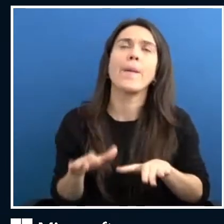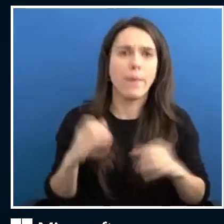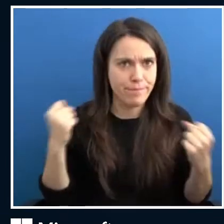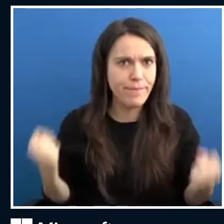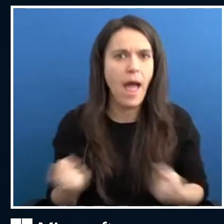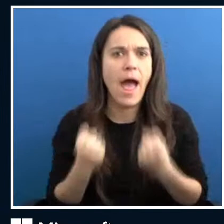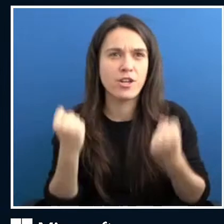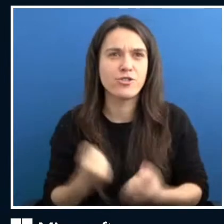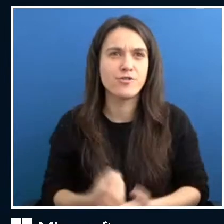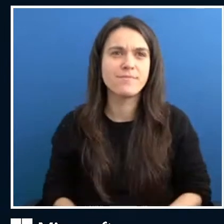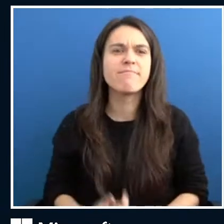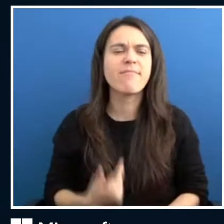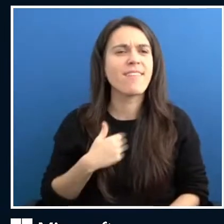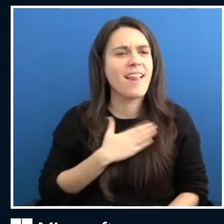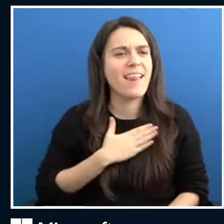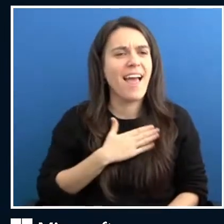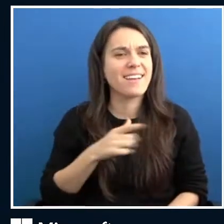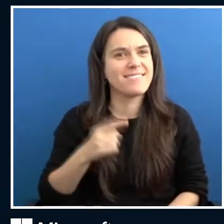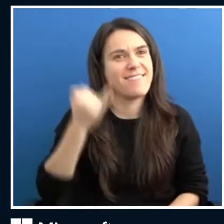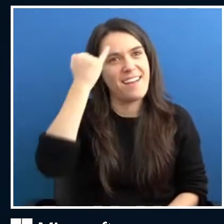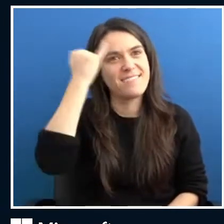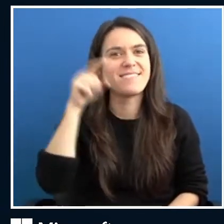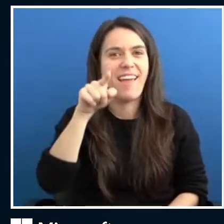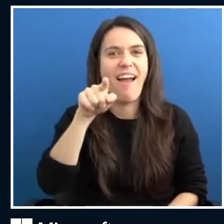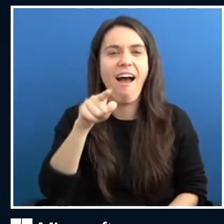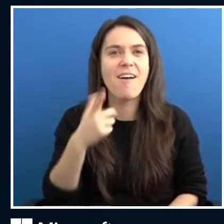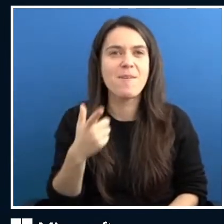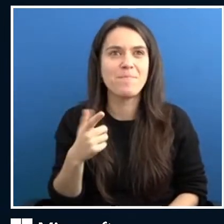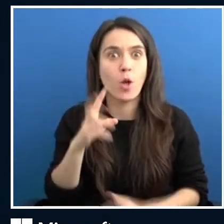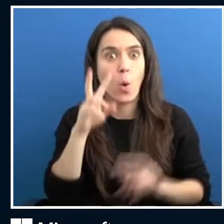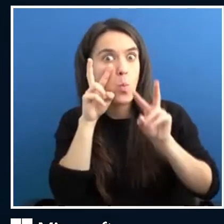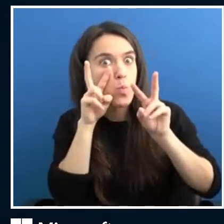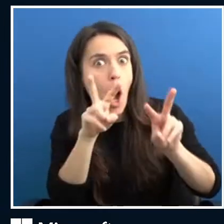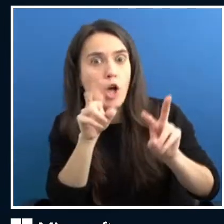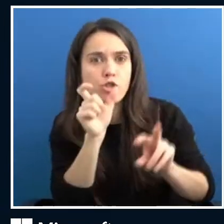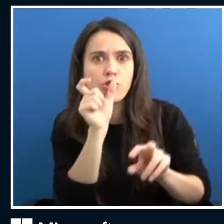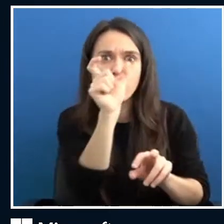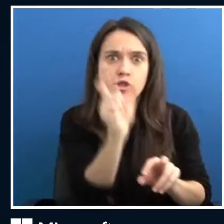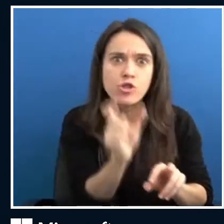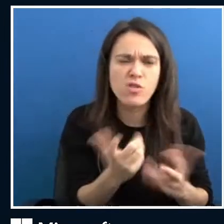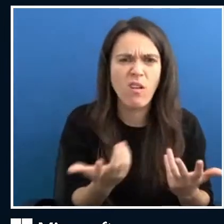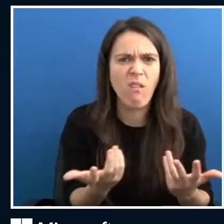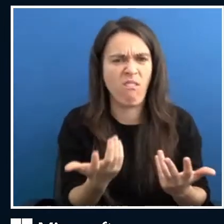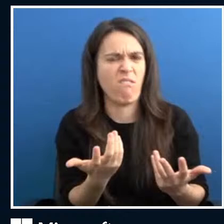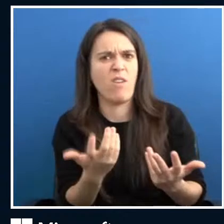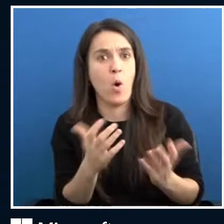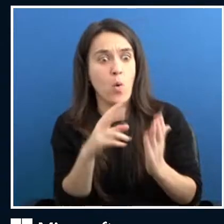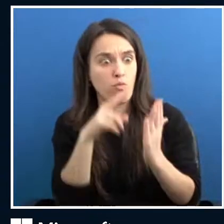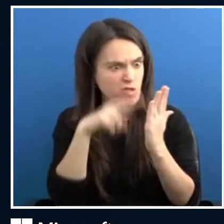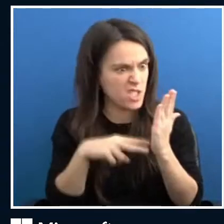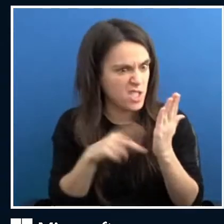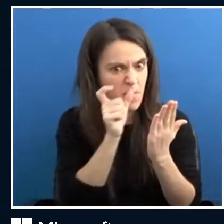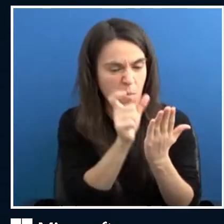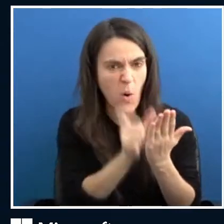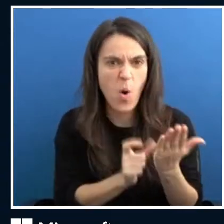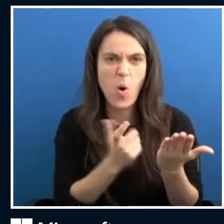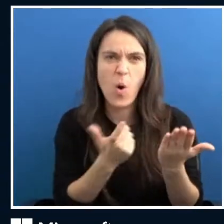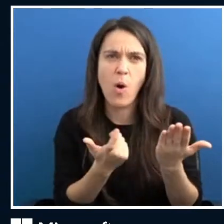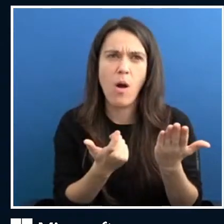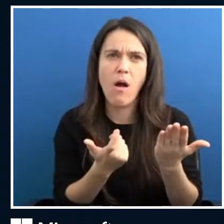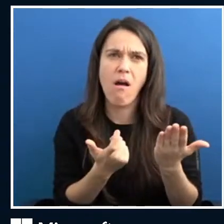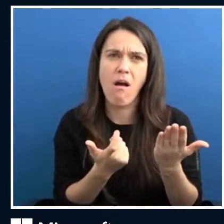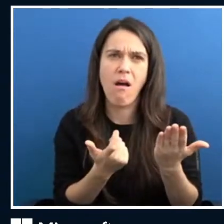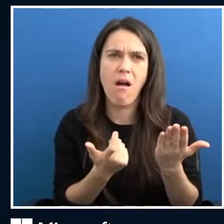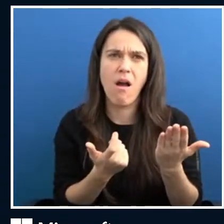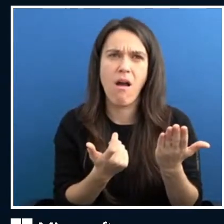that idea that once you're watching these things or reading books, you mentioned the Tools and Weapons book